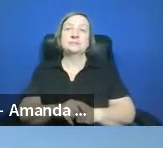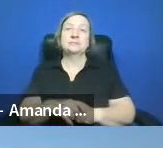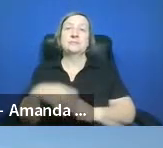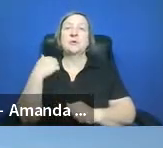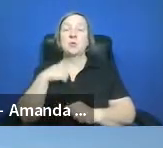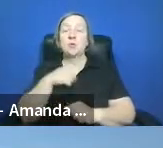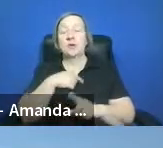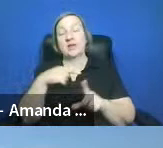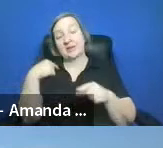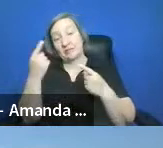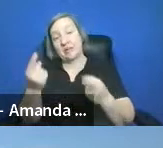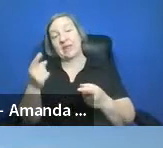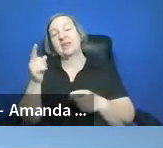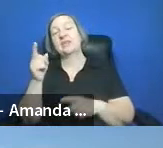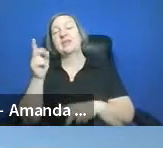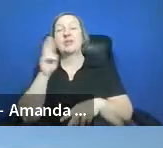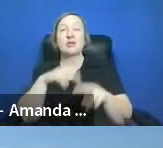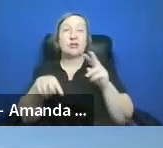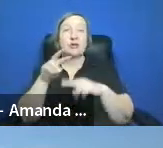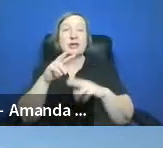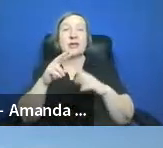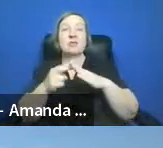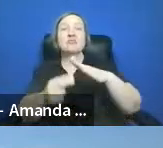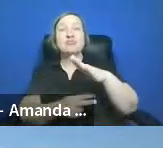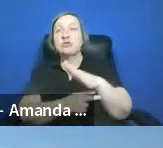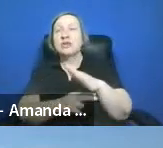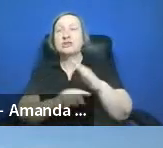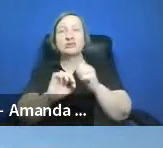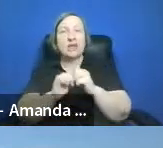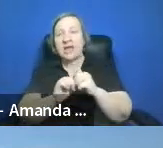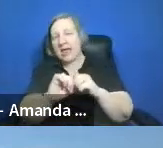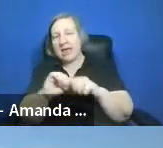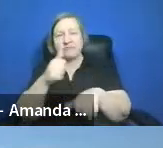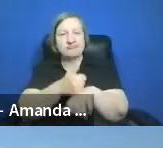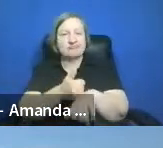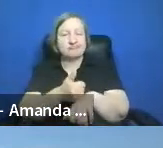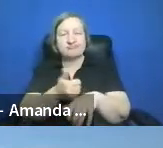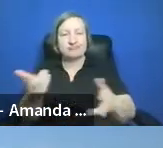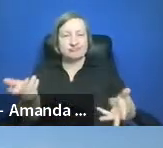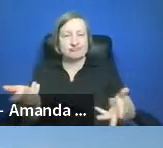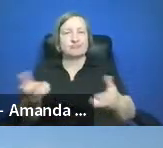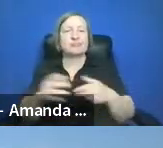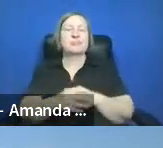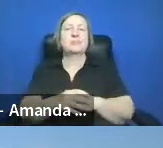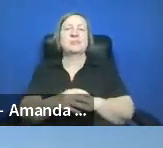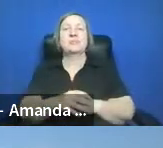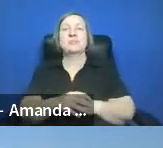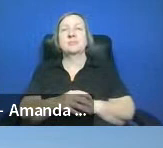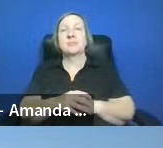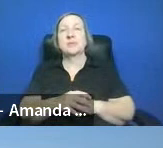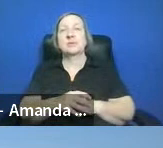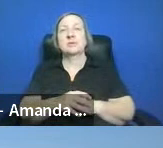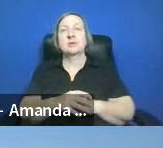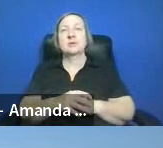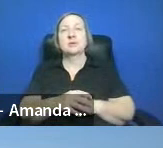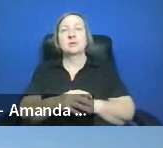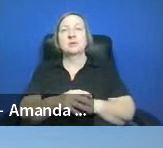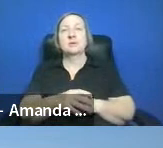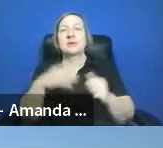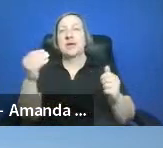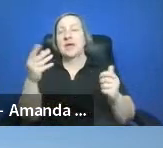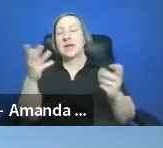we've been looking at bridge configuration and as well as some